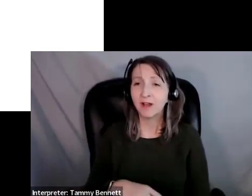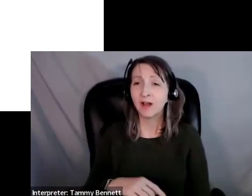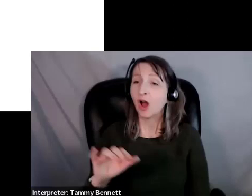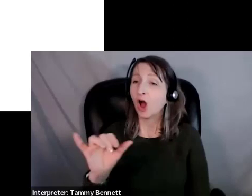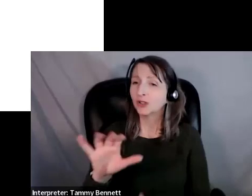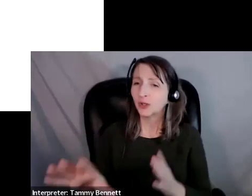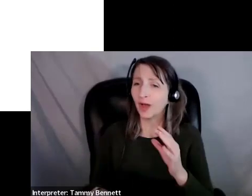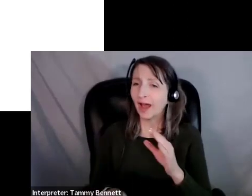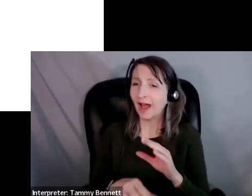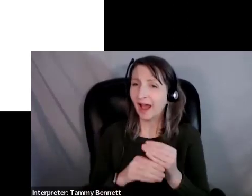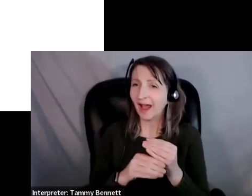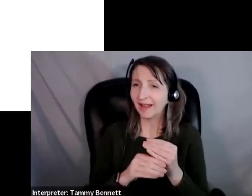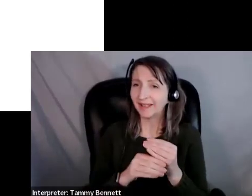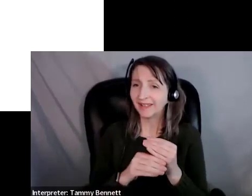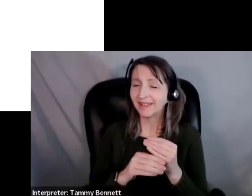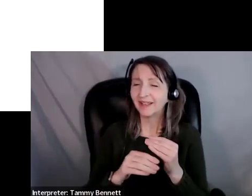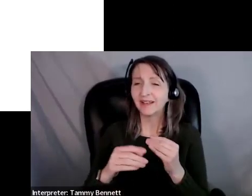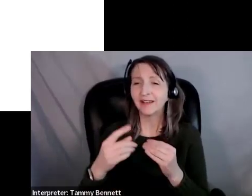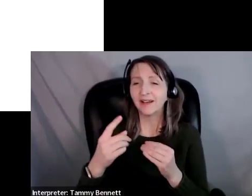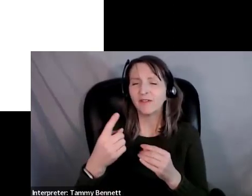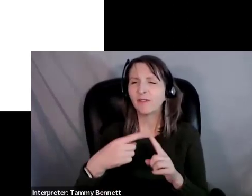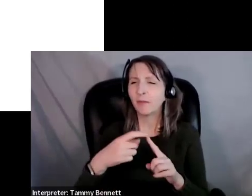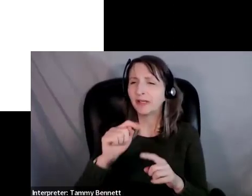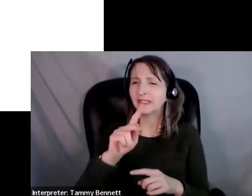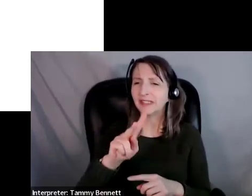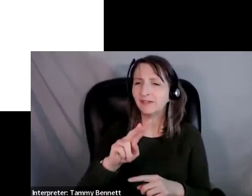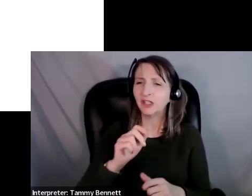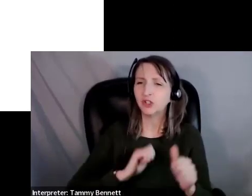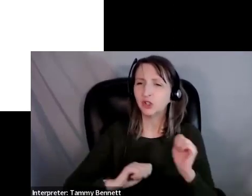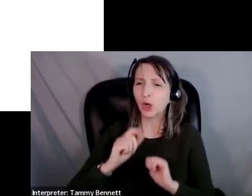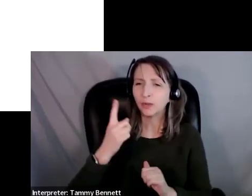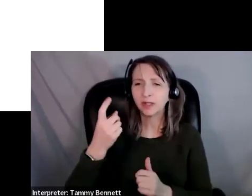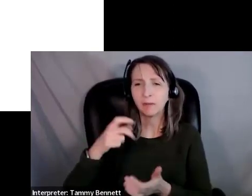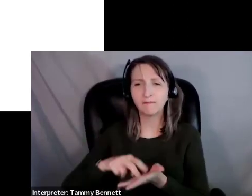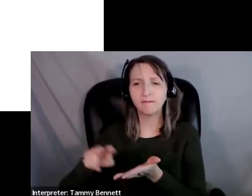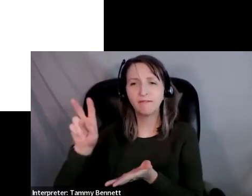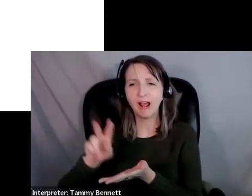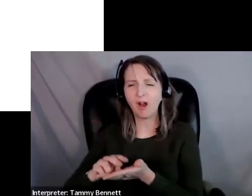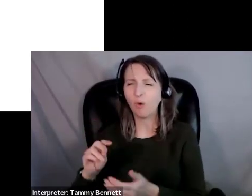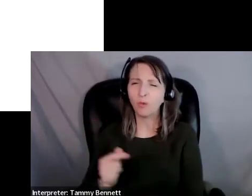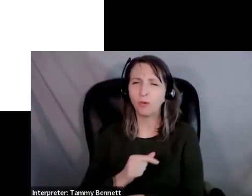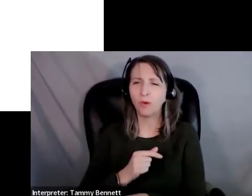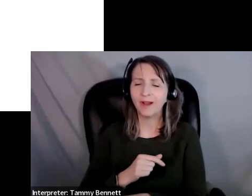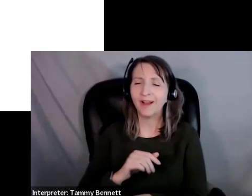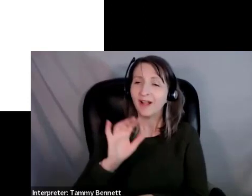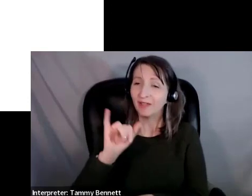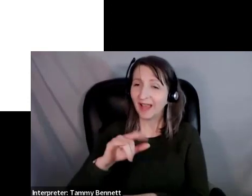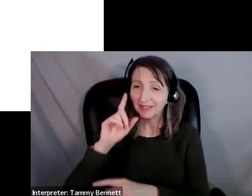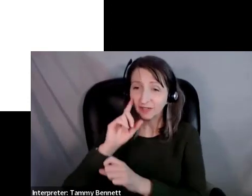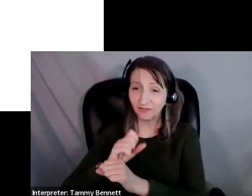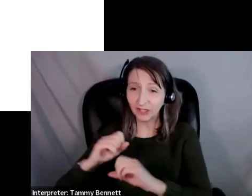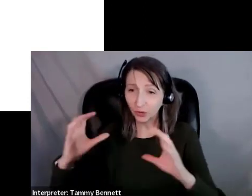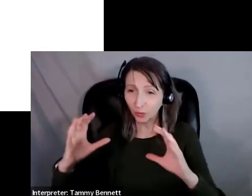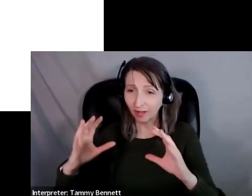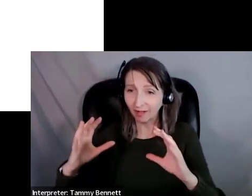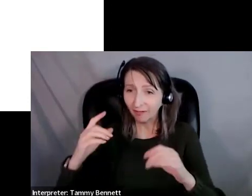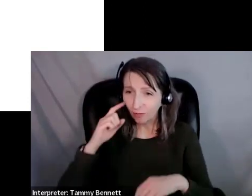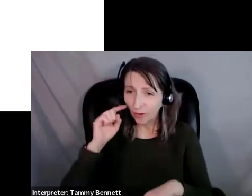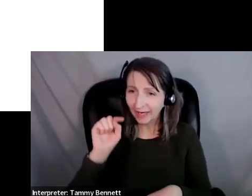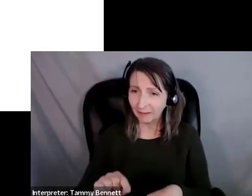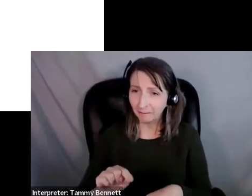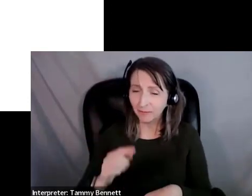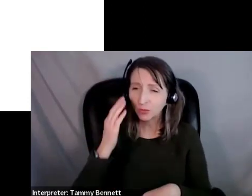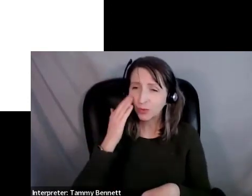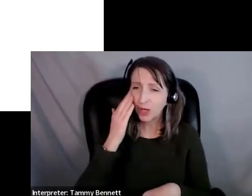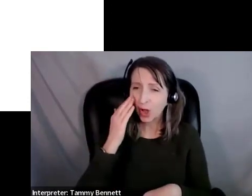where a scenario happened where he slipped and fell. So we connected that visual to the scenario of him being like, I missed something. I didn't get it. And